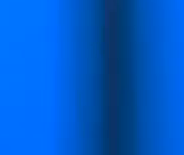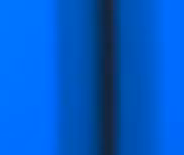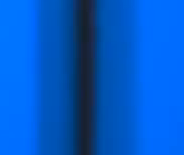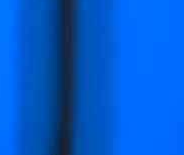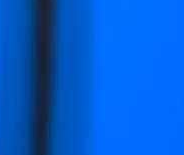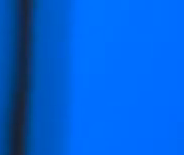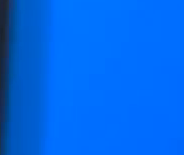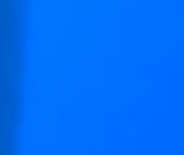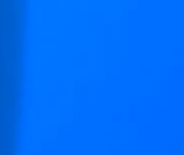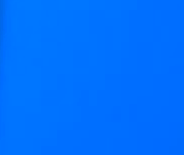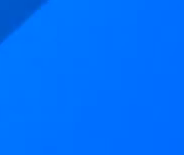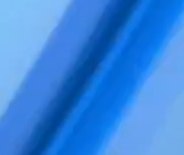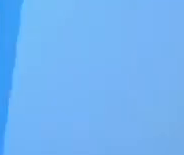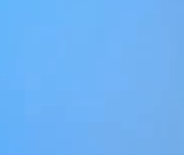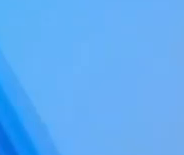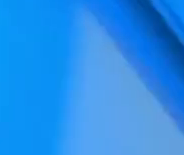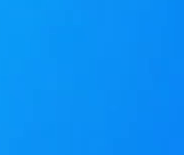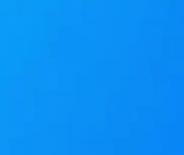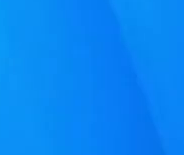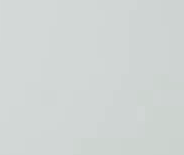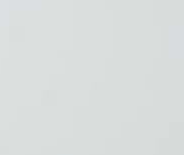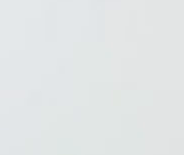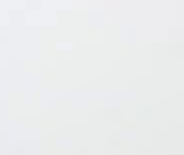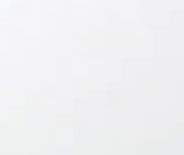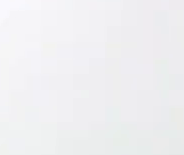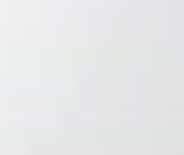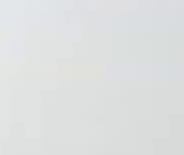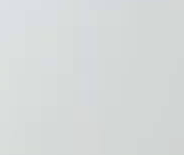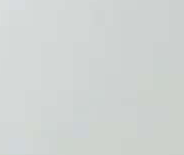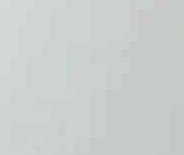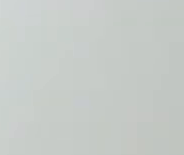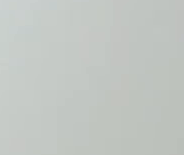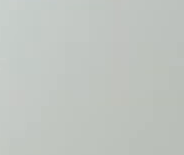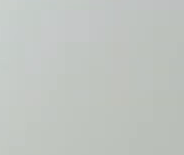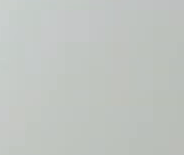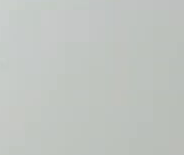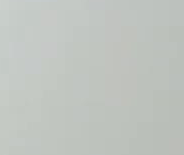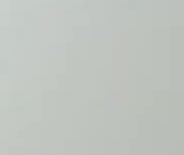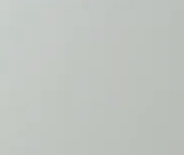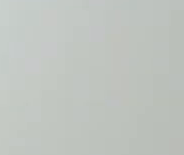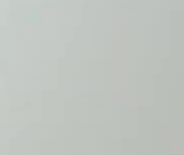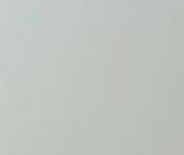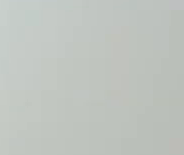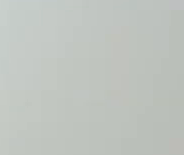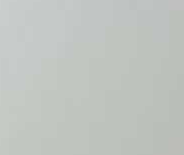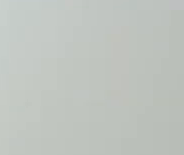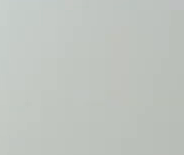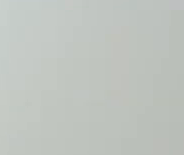ZNS Total Sports is brought to you by Fourth Terrace Diagnostic Center.